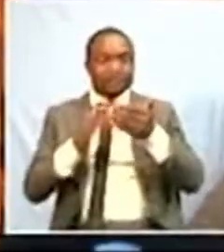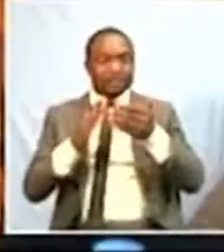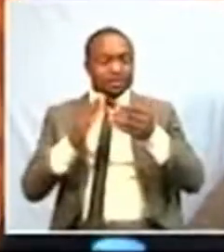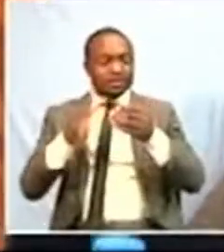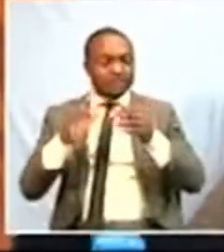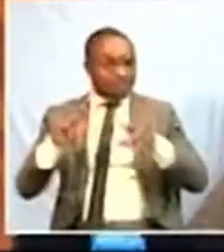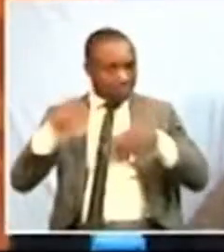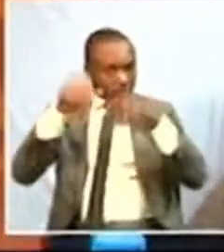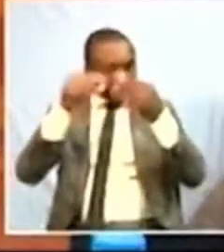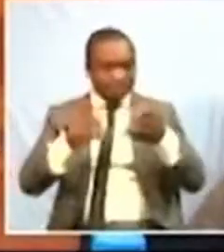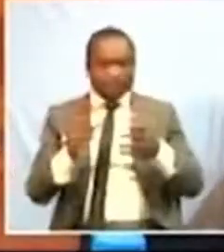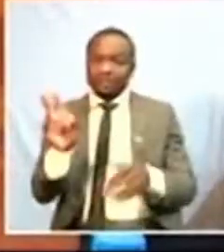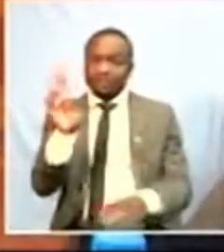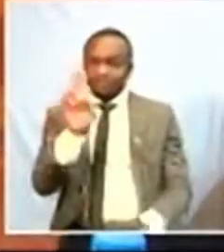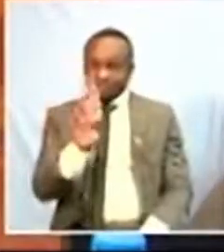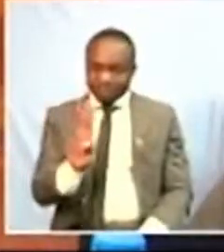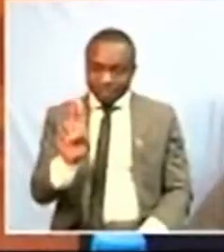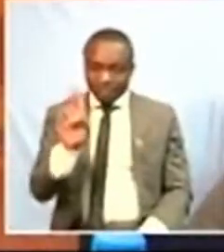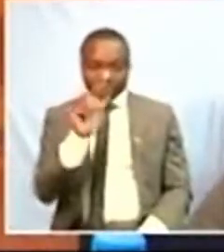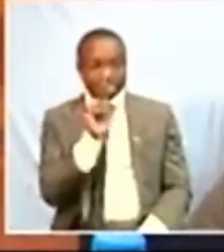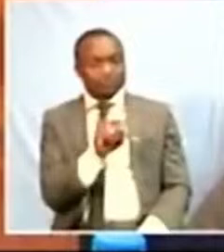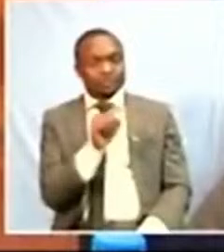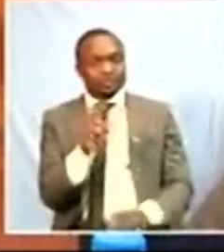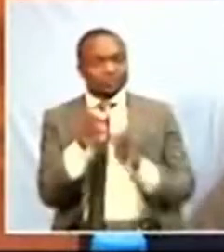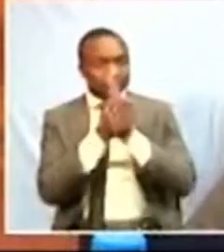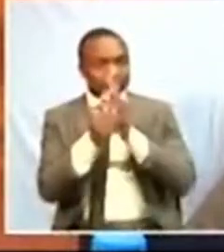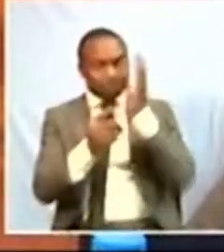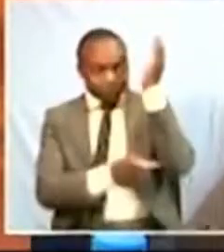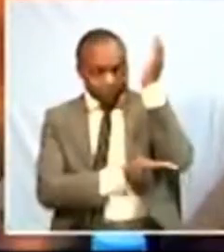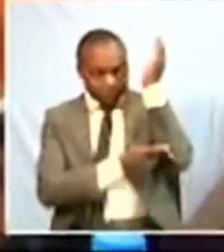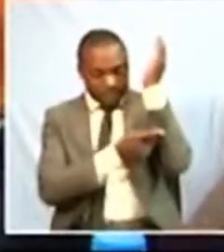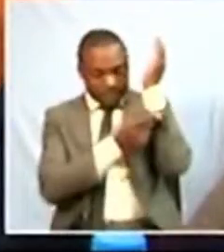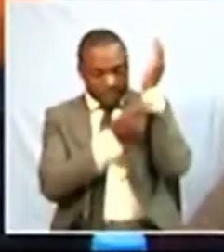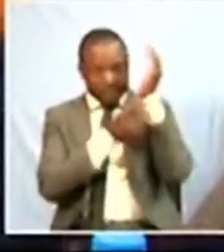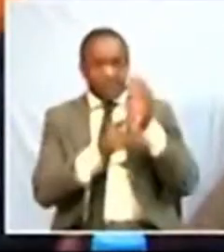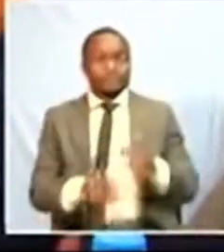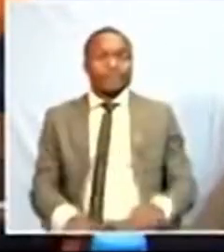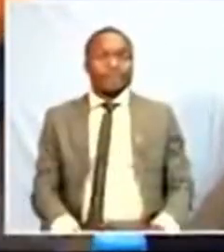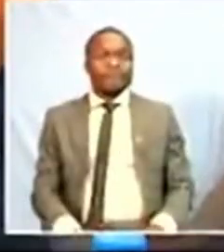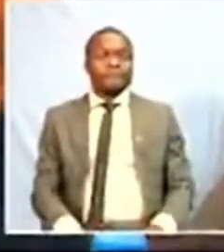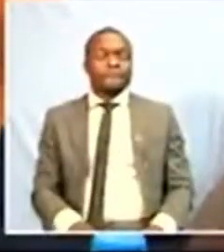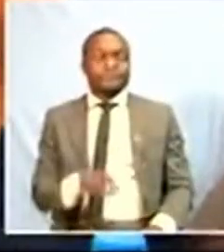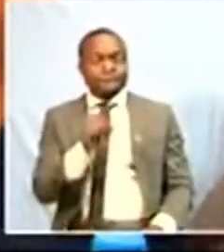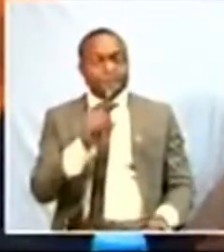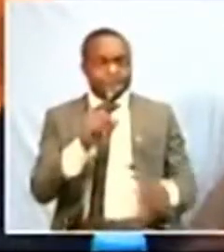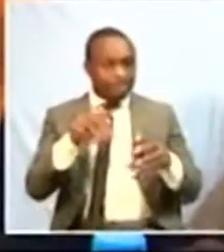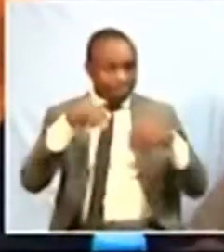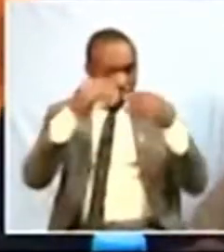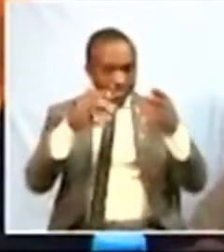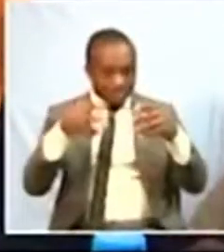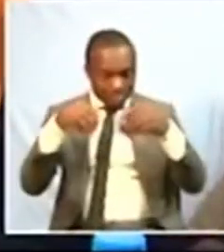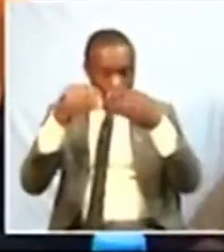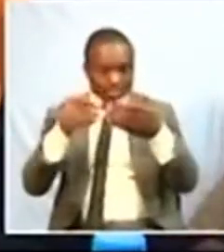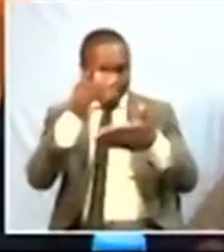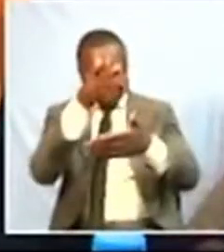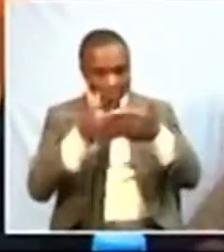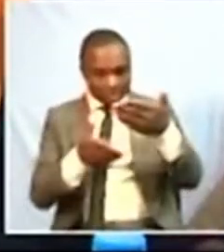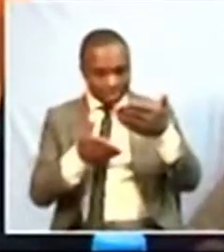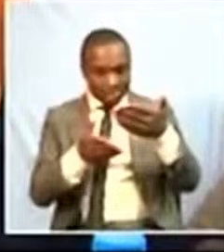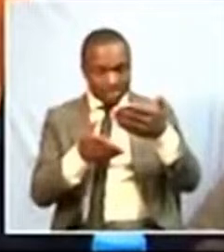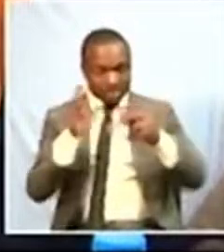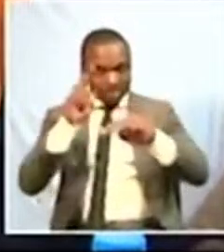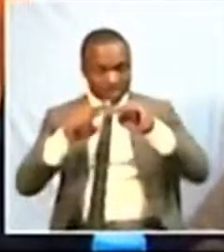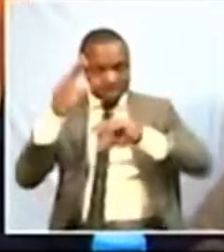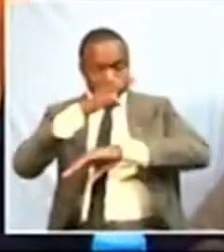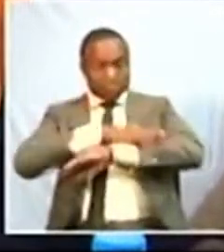are actually youth that are graduate of skill development. They are the ones that have been producing these desks. And at the